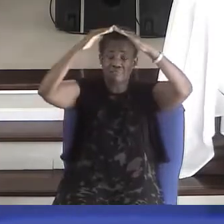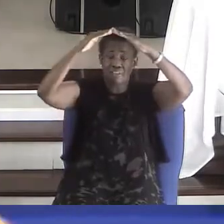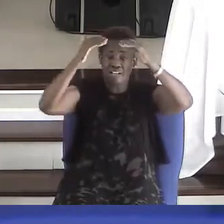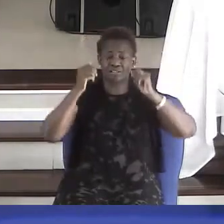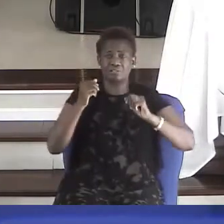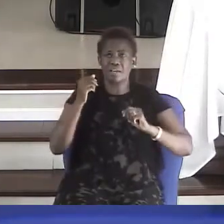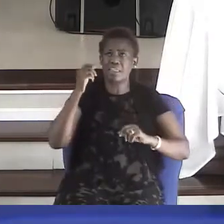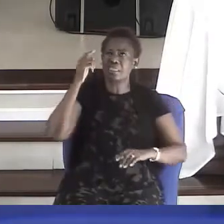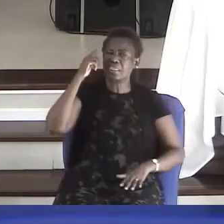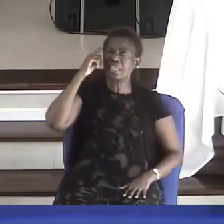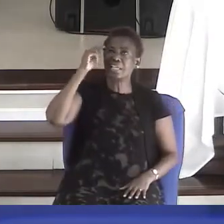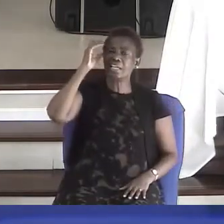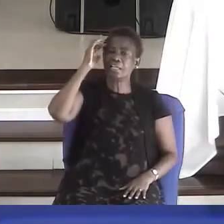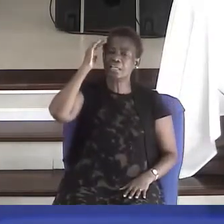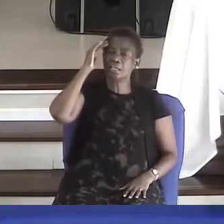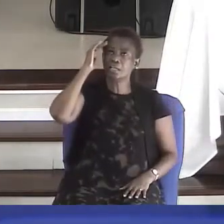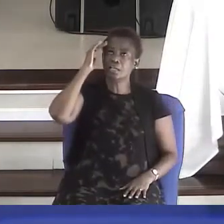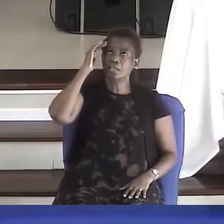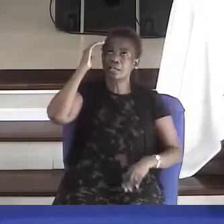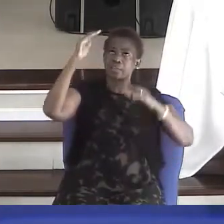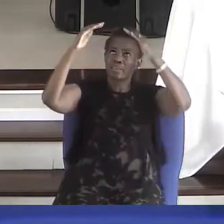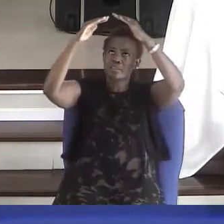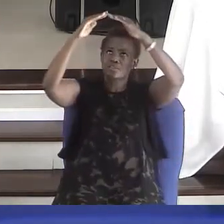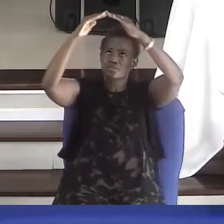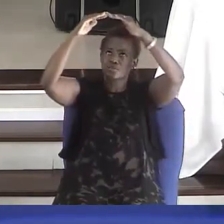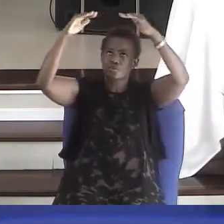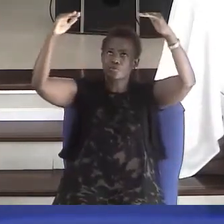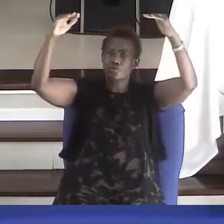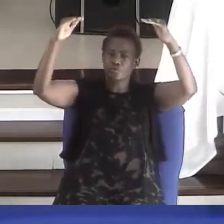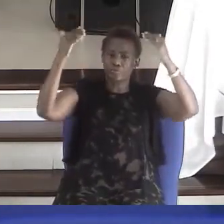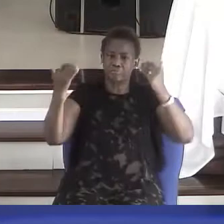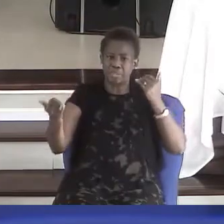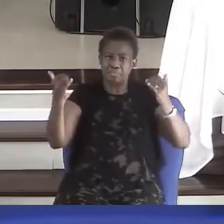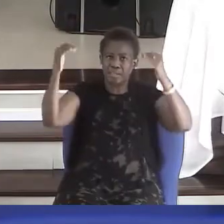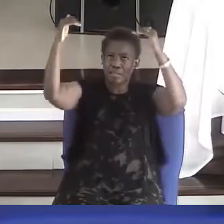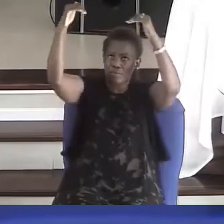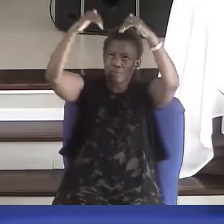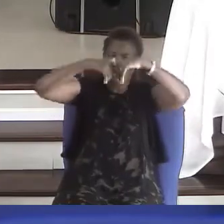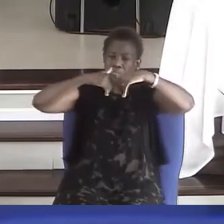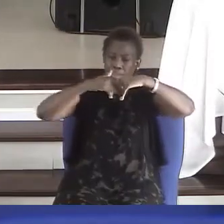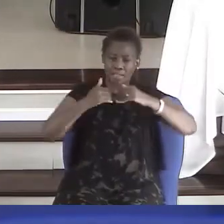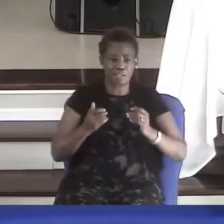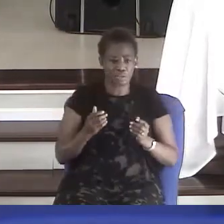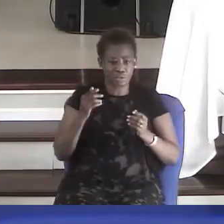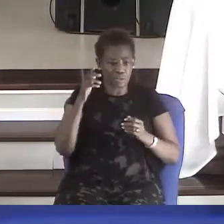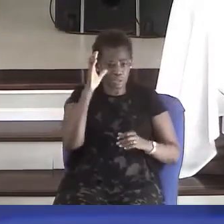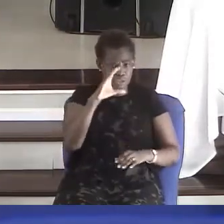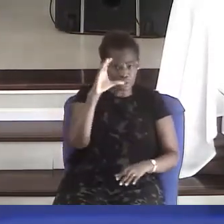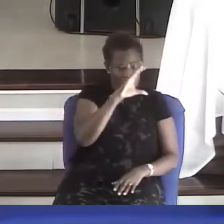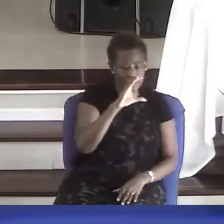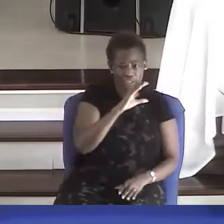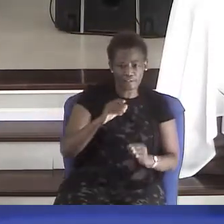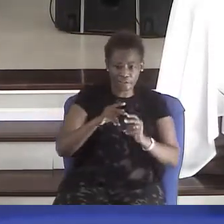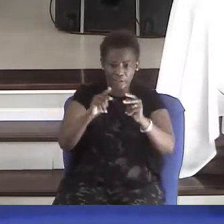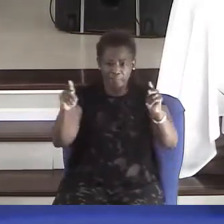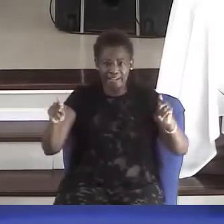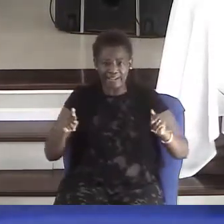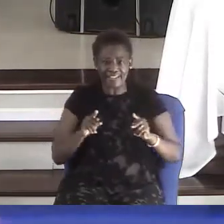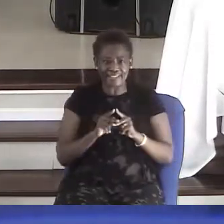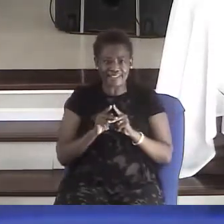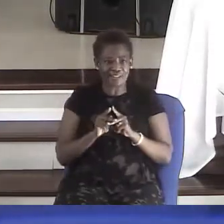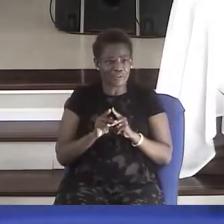collapse. You're looking for some place where it is firm and safe. You want some kind